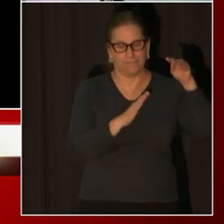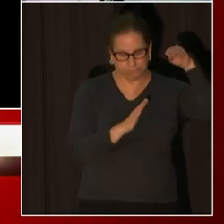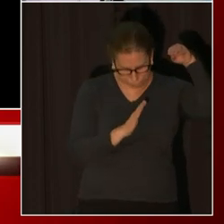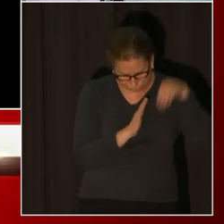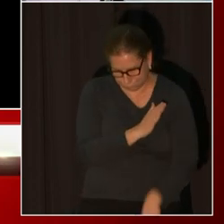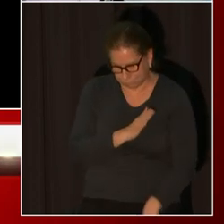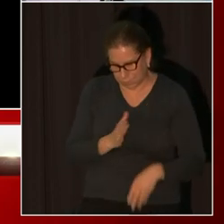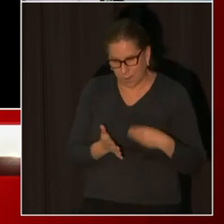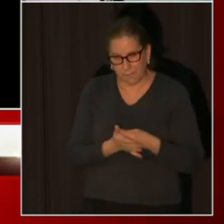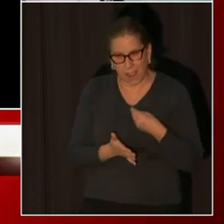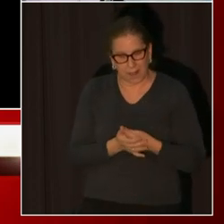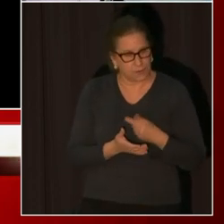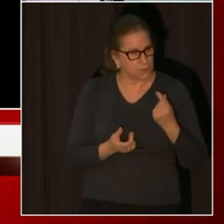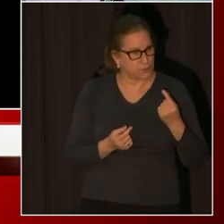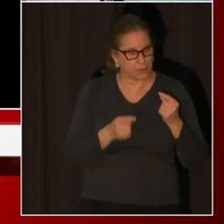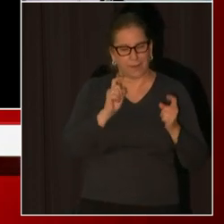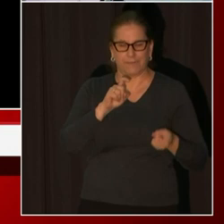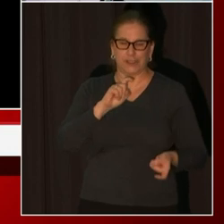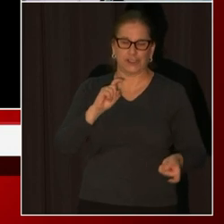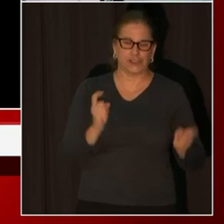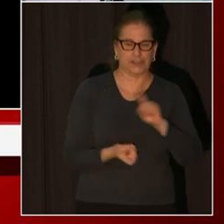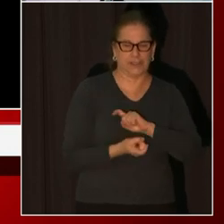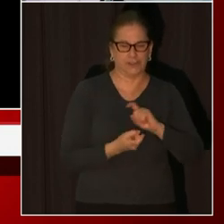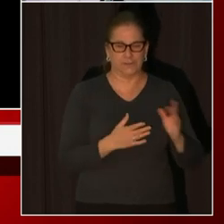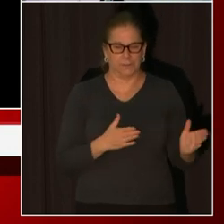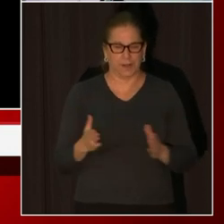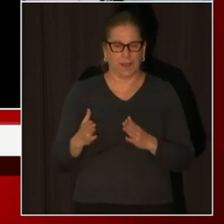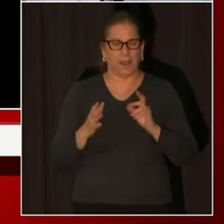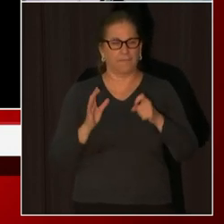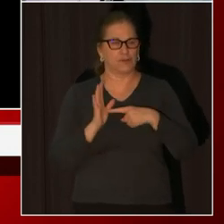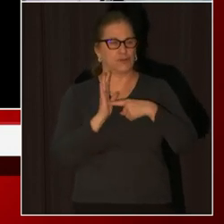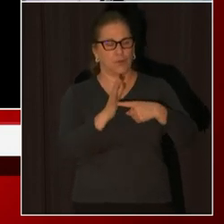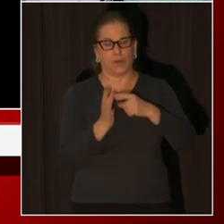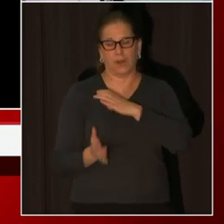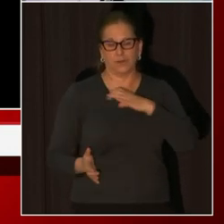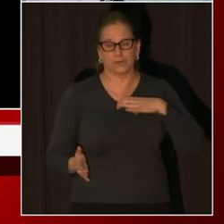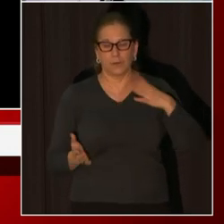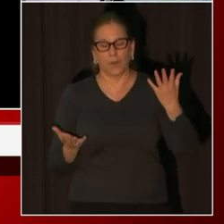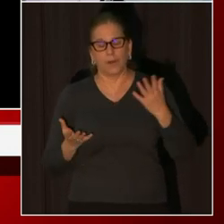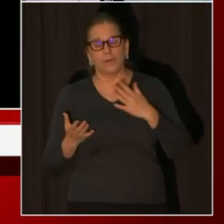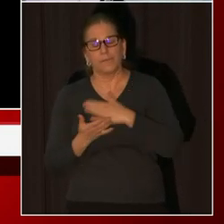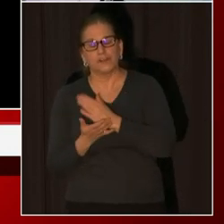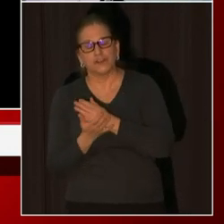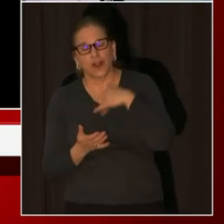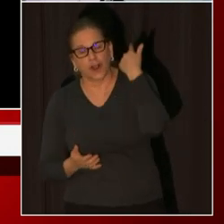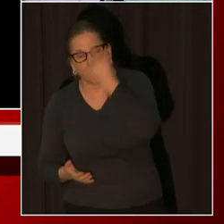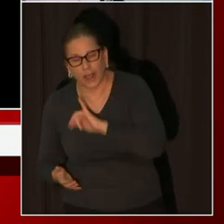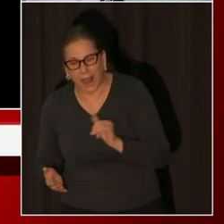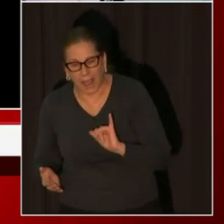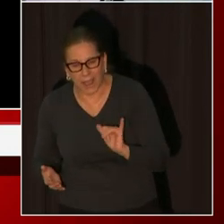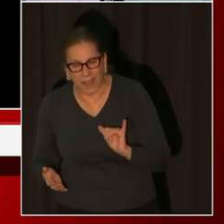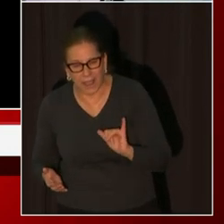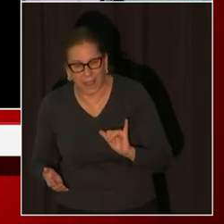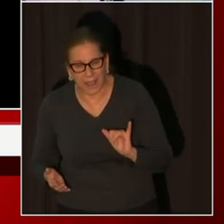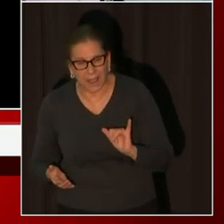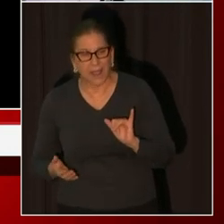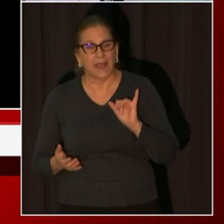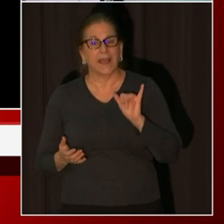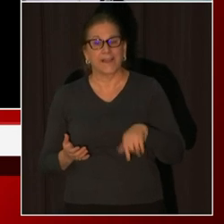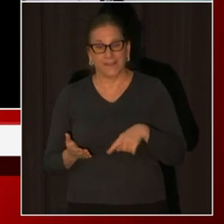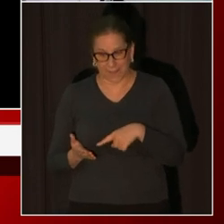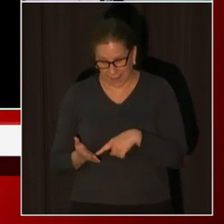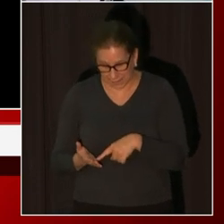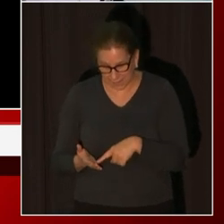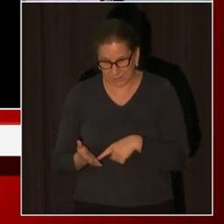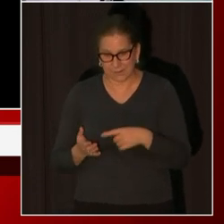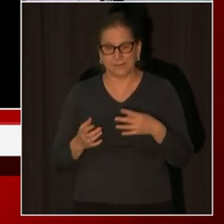the council the budget, and we'll go to the legislative phase where we are presenting the budget to the council. There will be